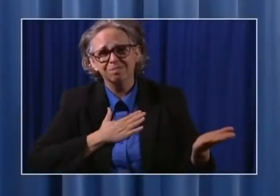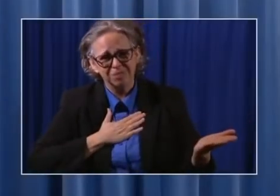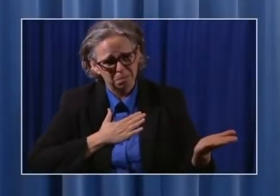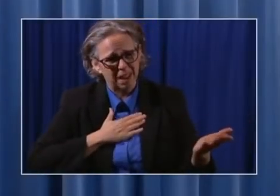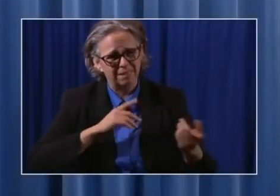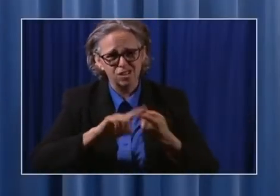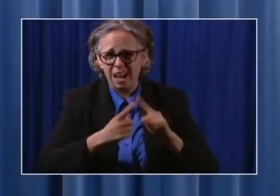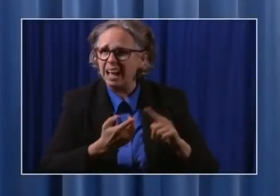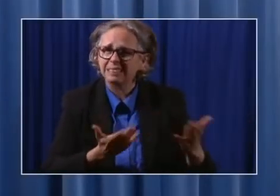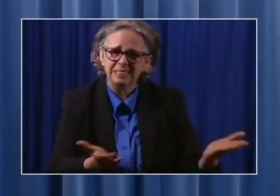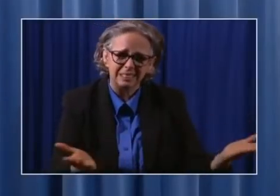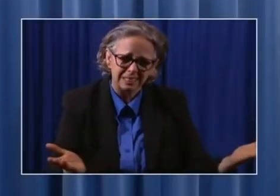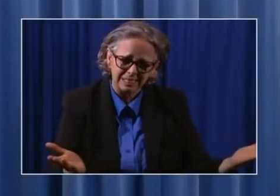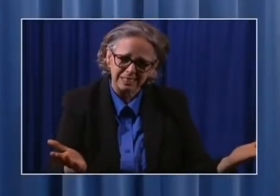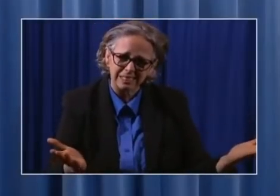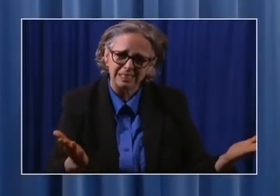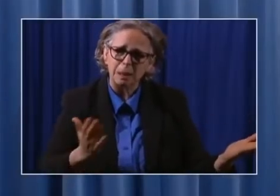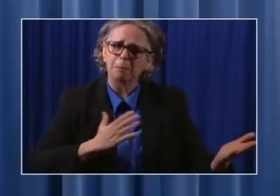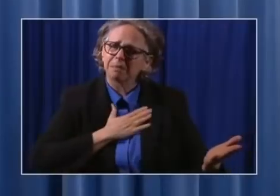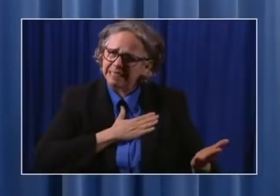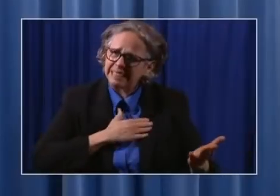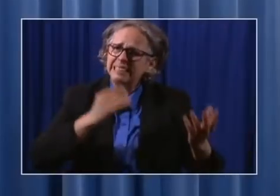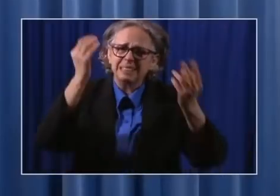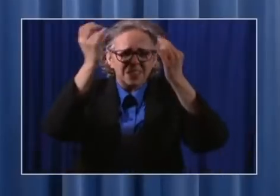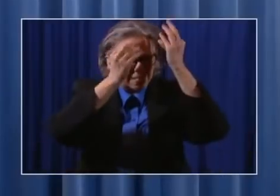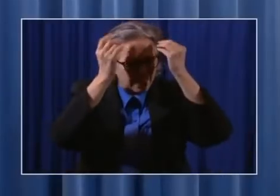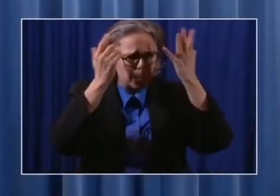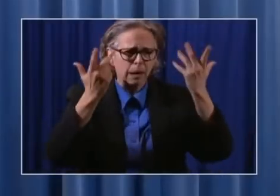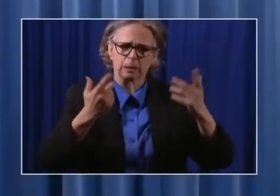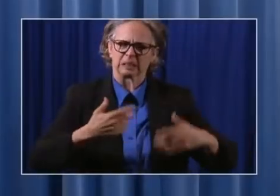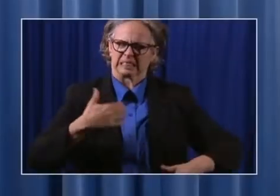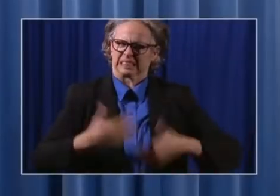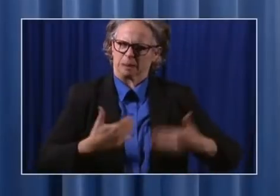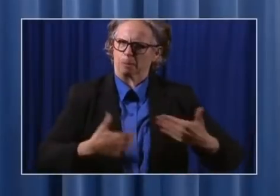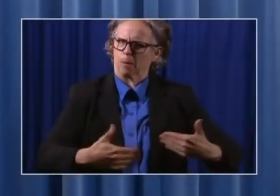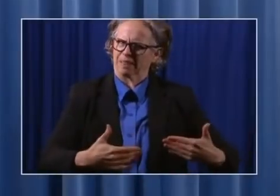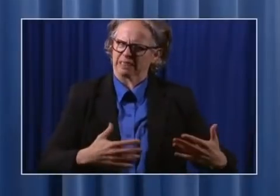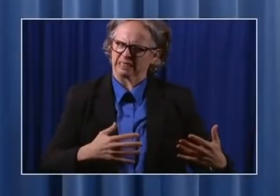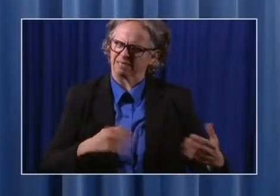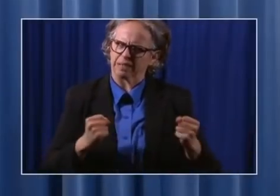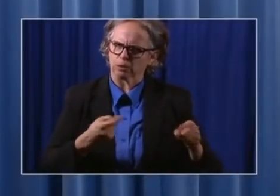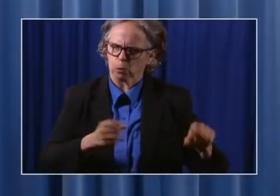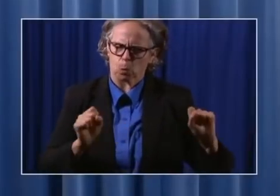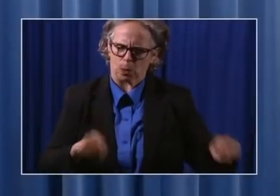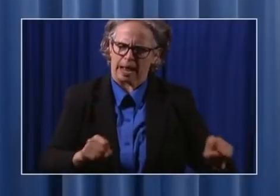look at that and try to move as quickly as they can.